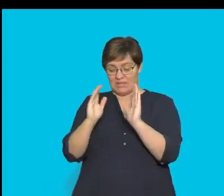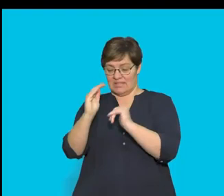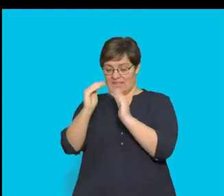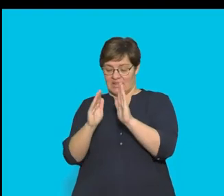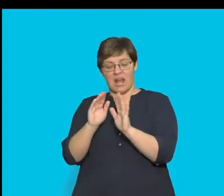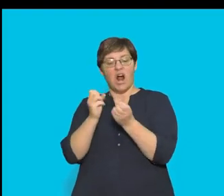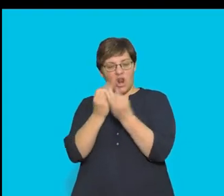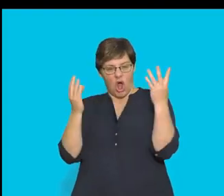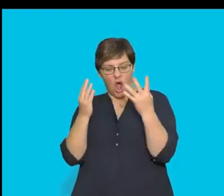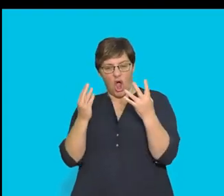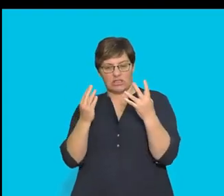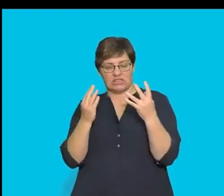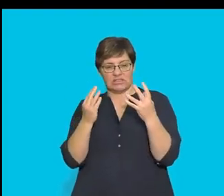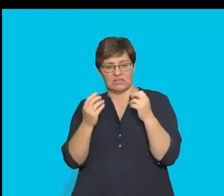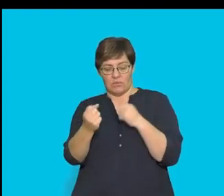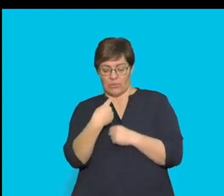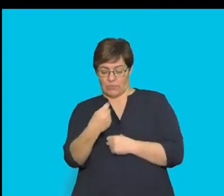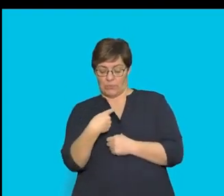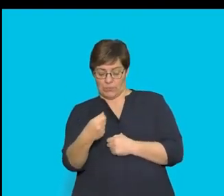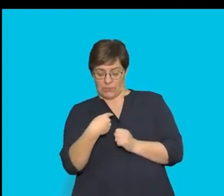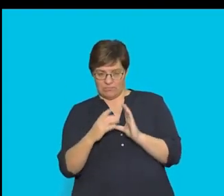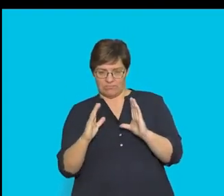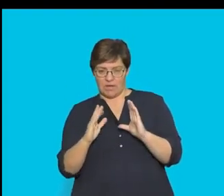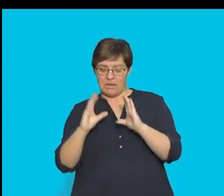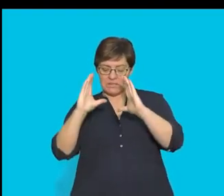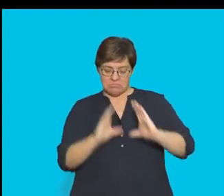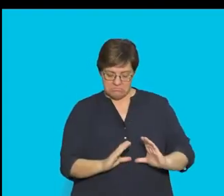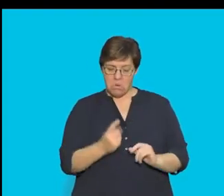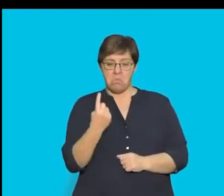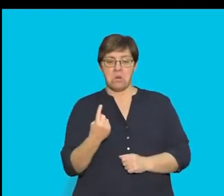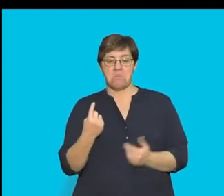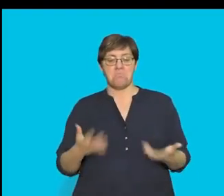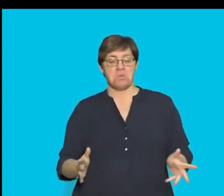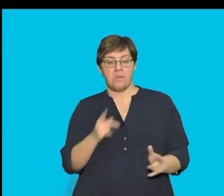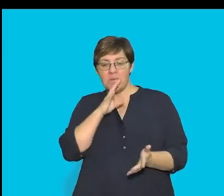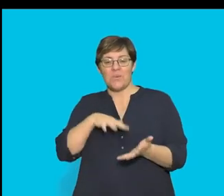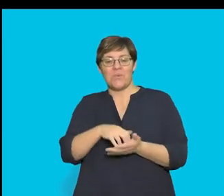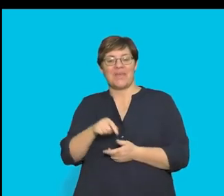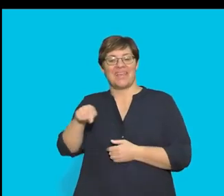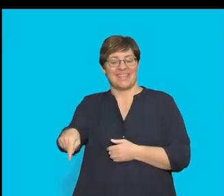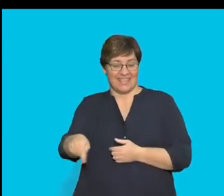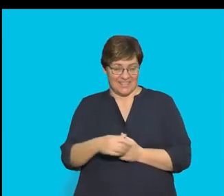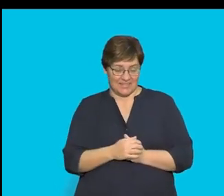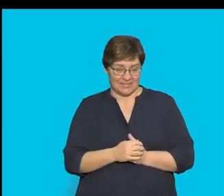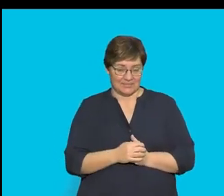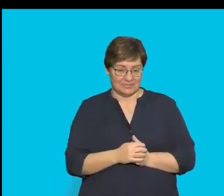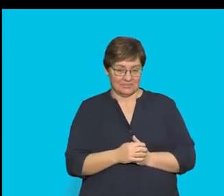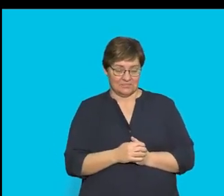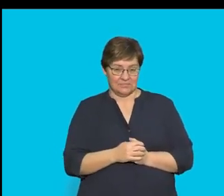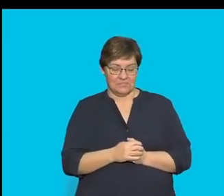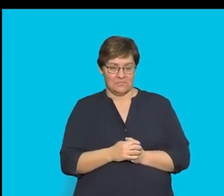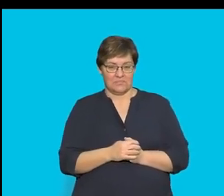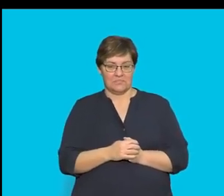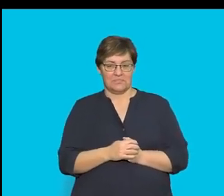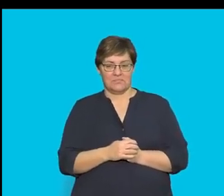lots of field lines passing through that area, the same area, but fewer field lines, so this one would be weak. And